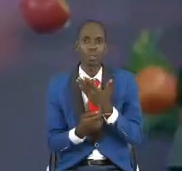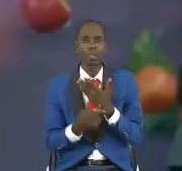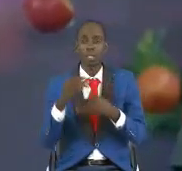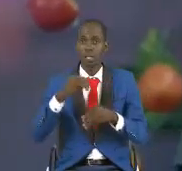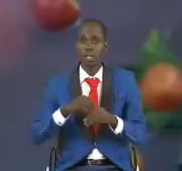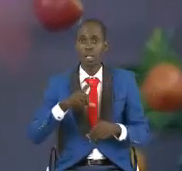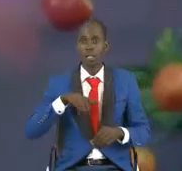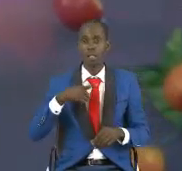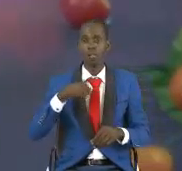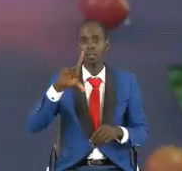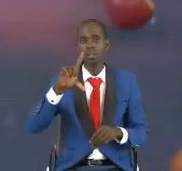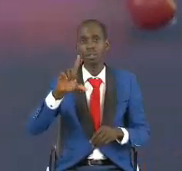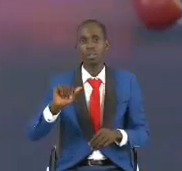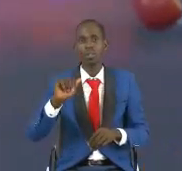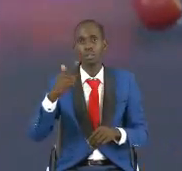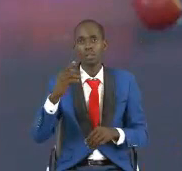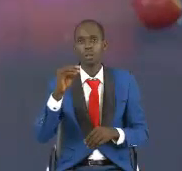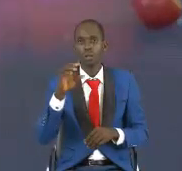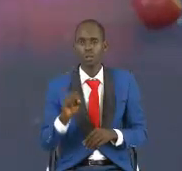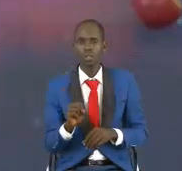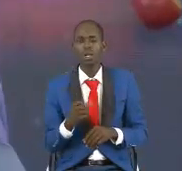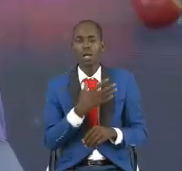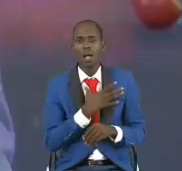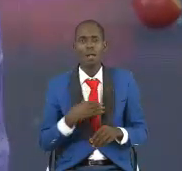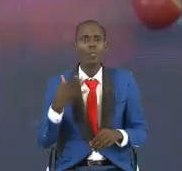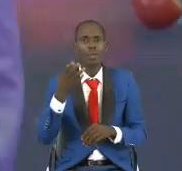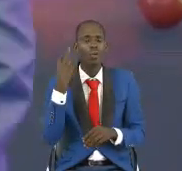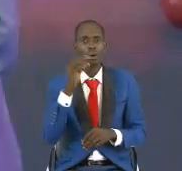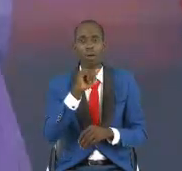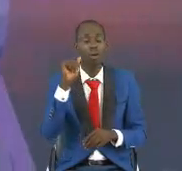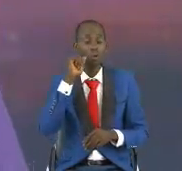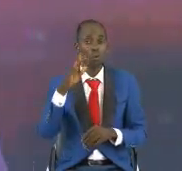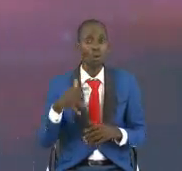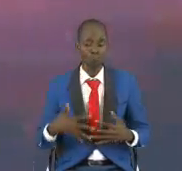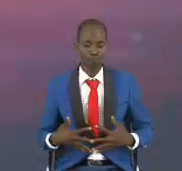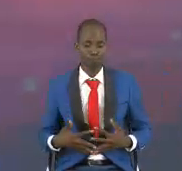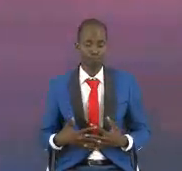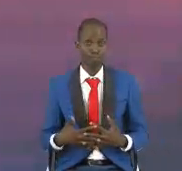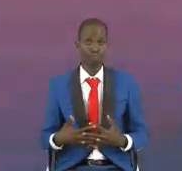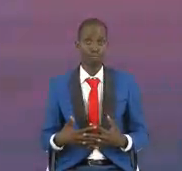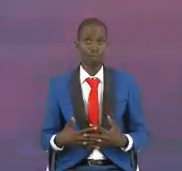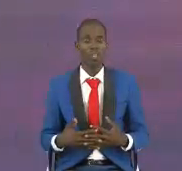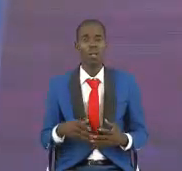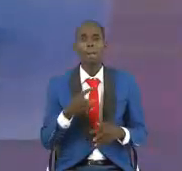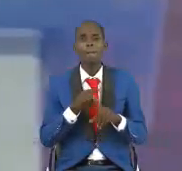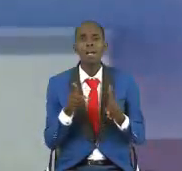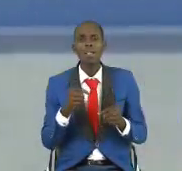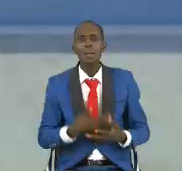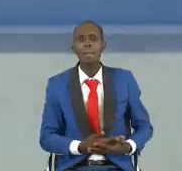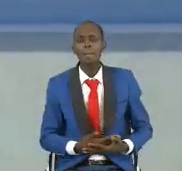Lagos. And there was a woman pregnant, but the baby